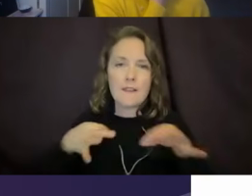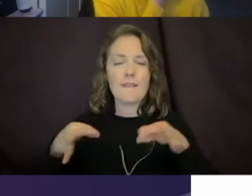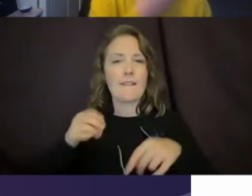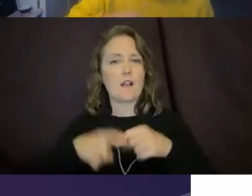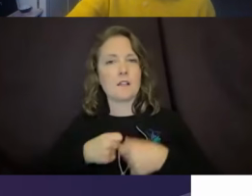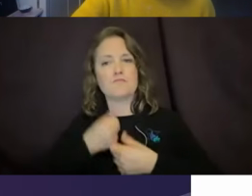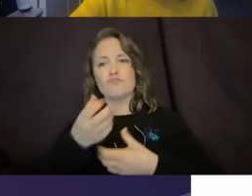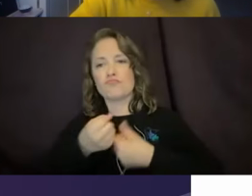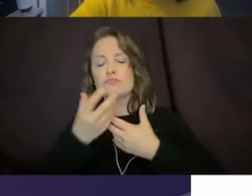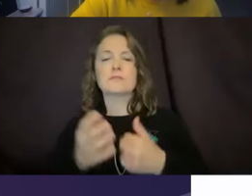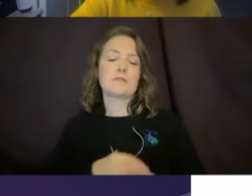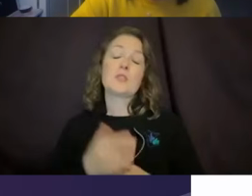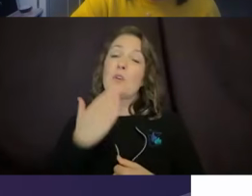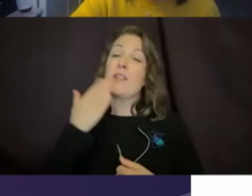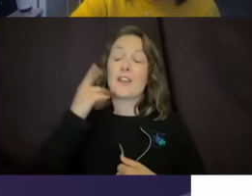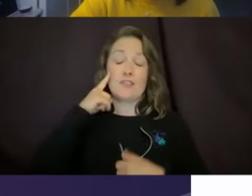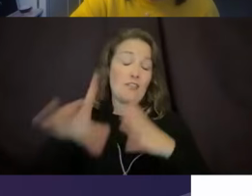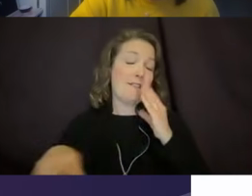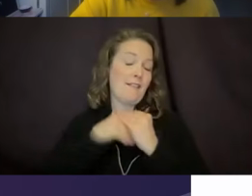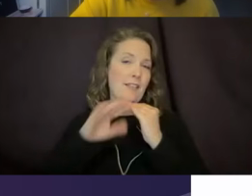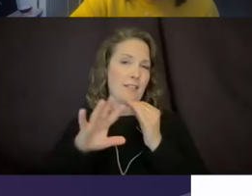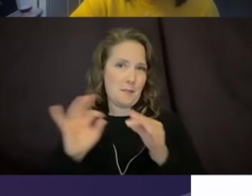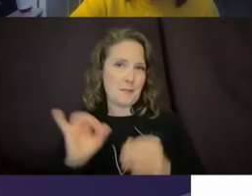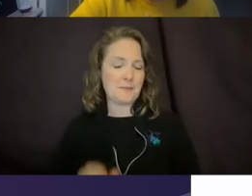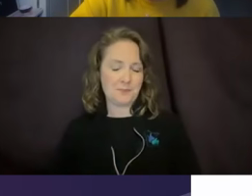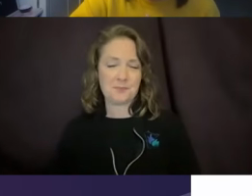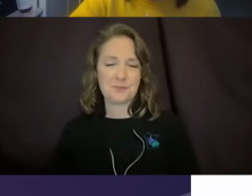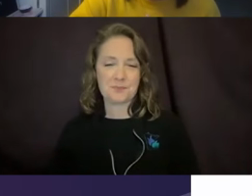for that as well too. But thank you for adding that in the chat as well too.